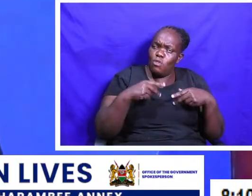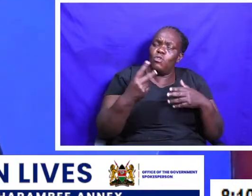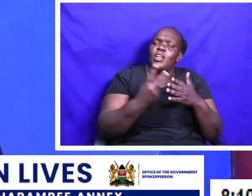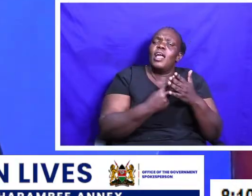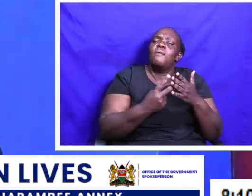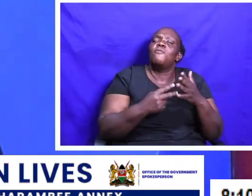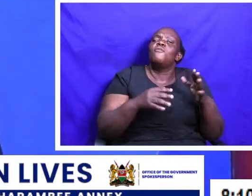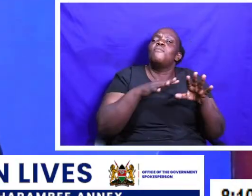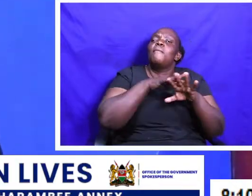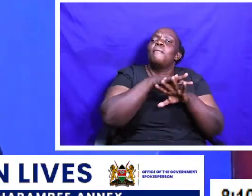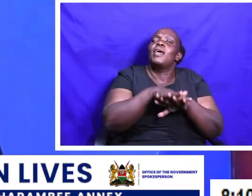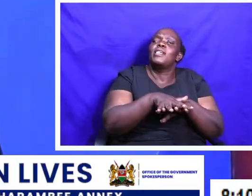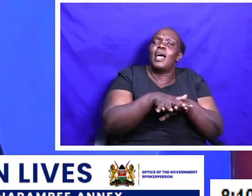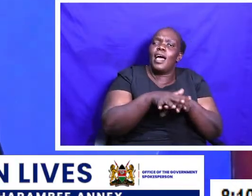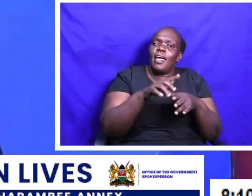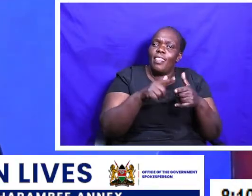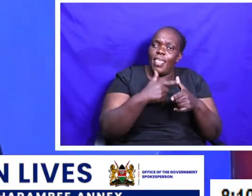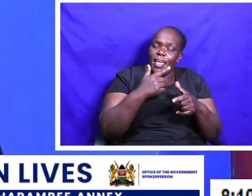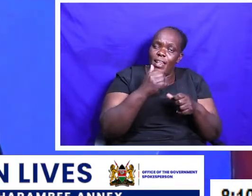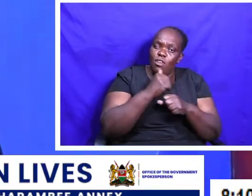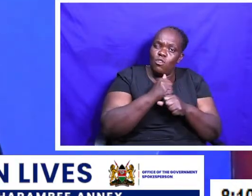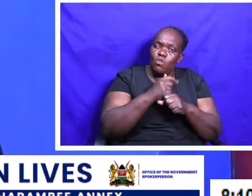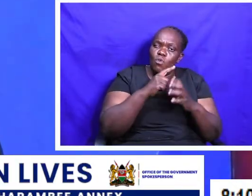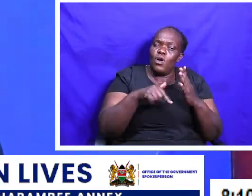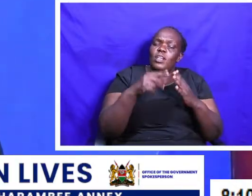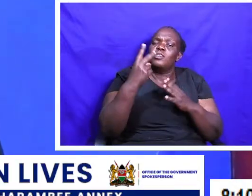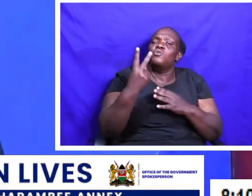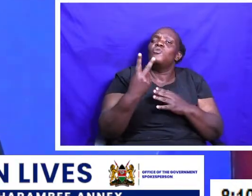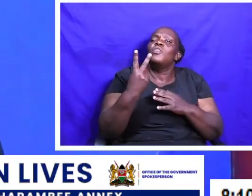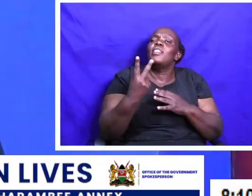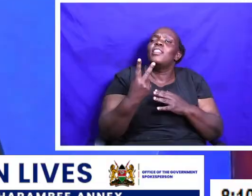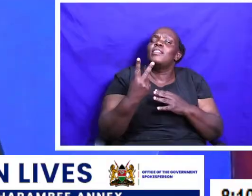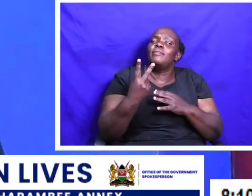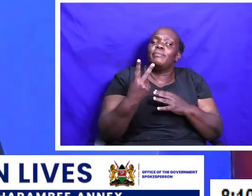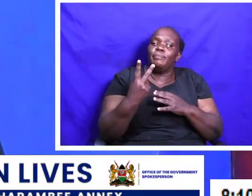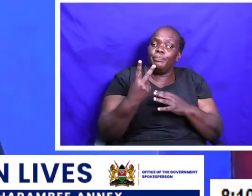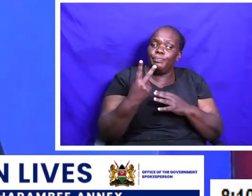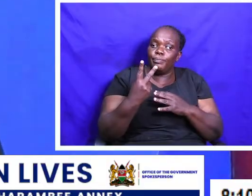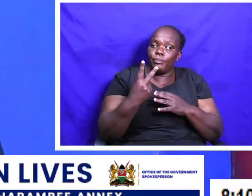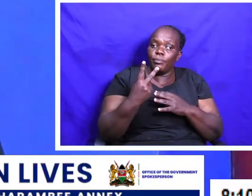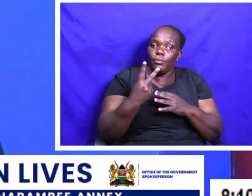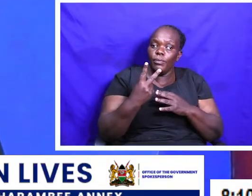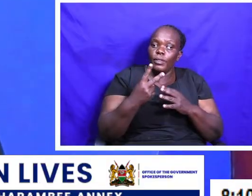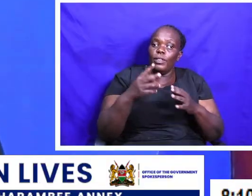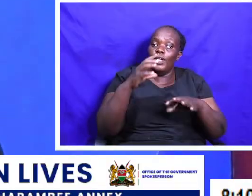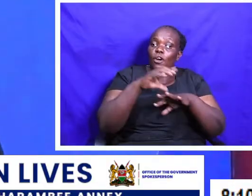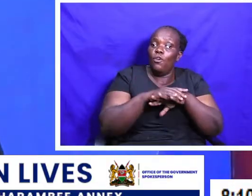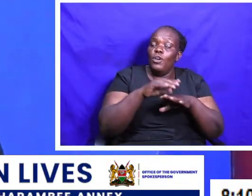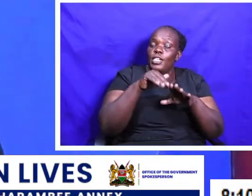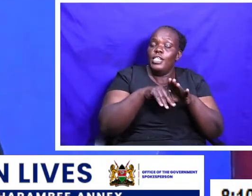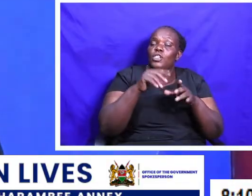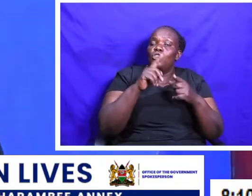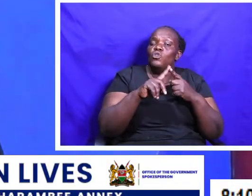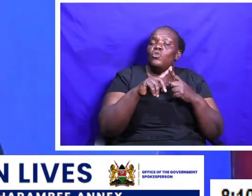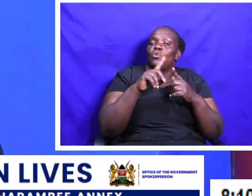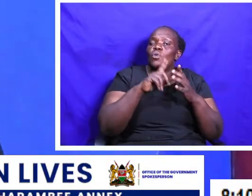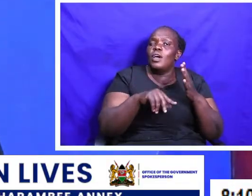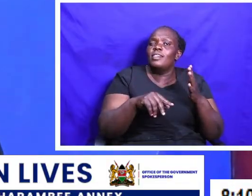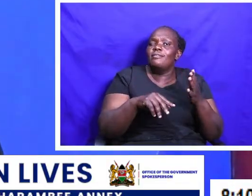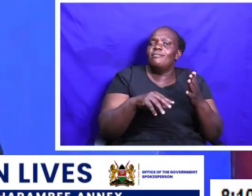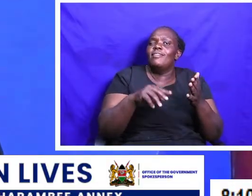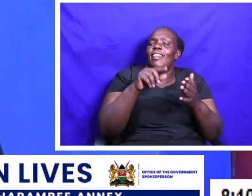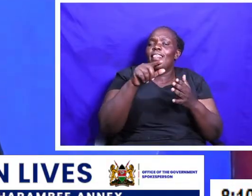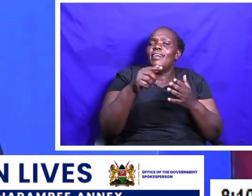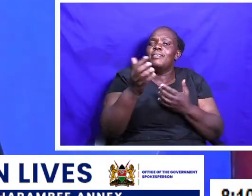double majored. Okay. And I ended up doing the two of them. Then I got into, I was very attracted